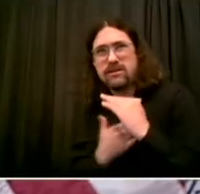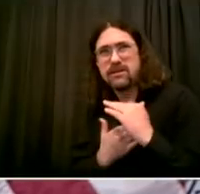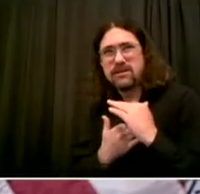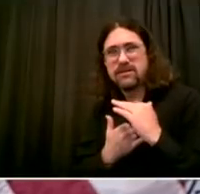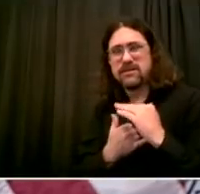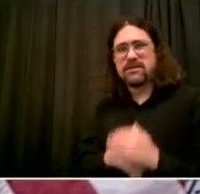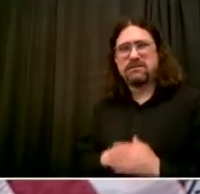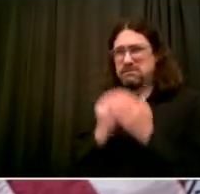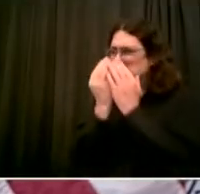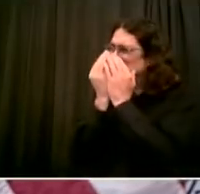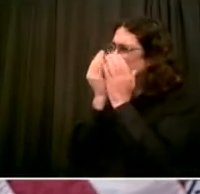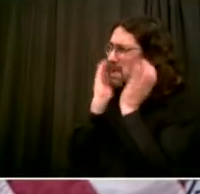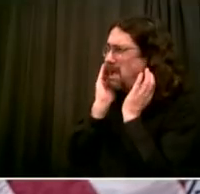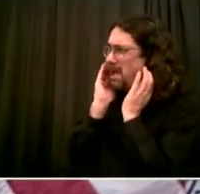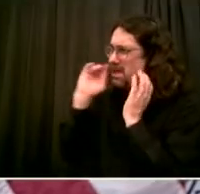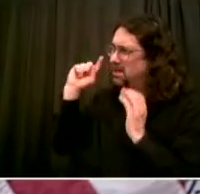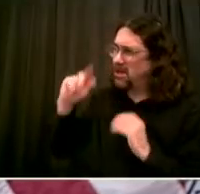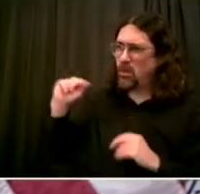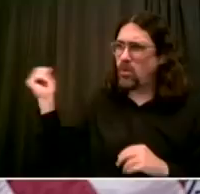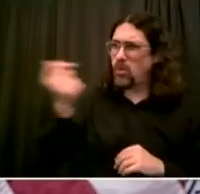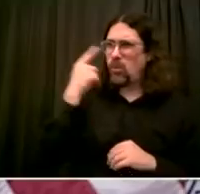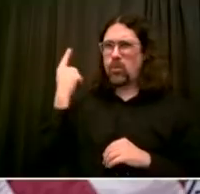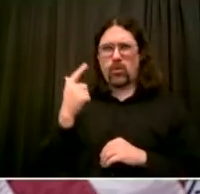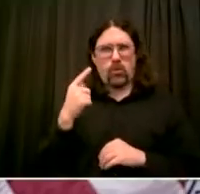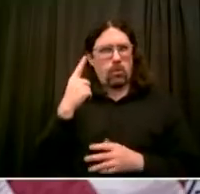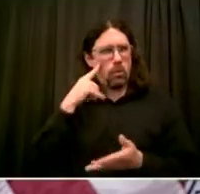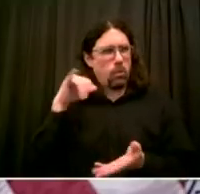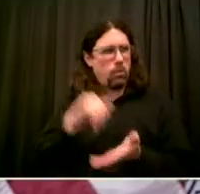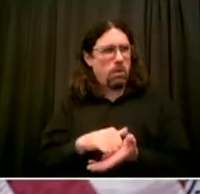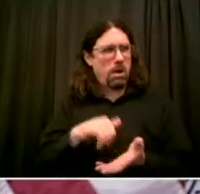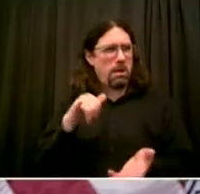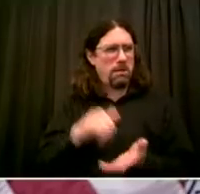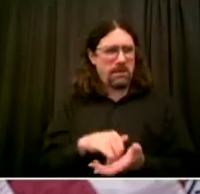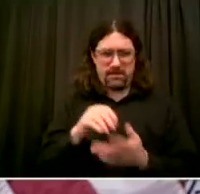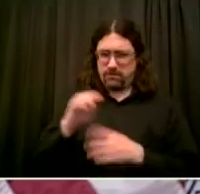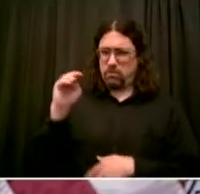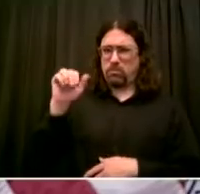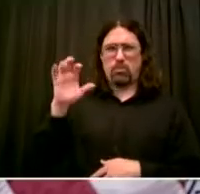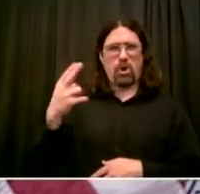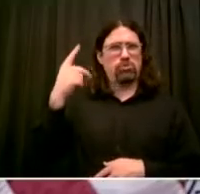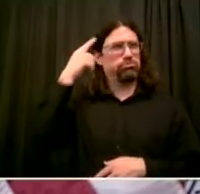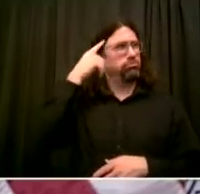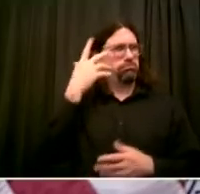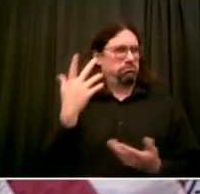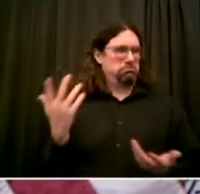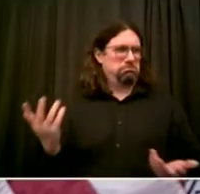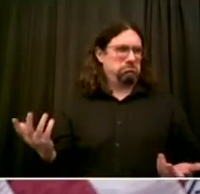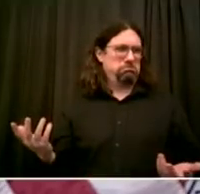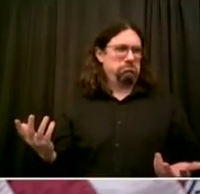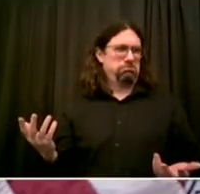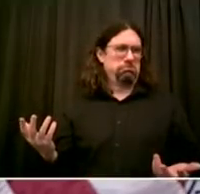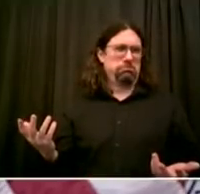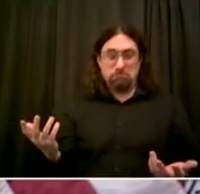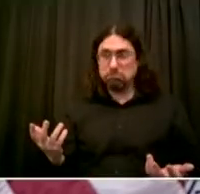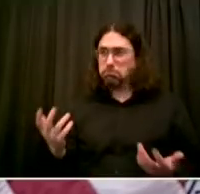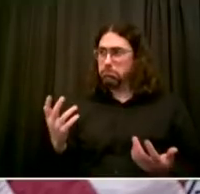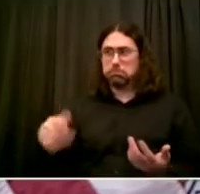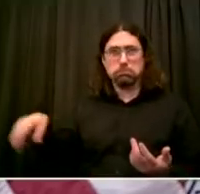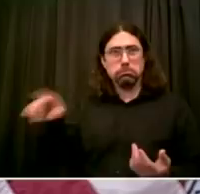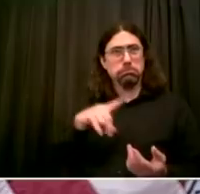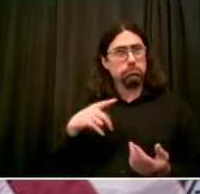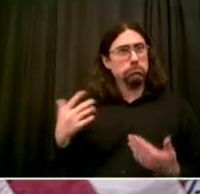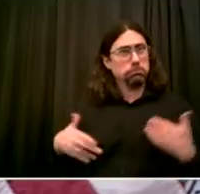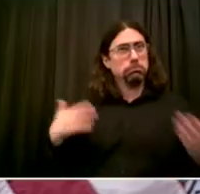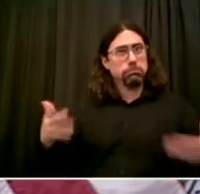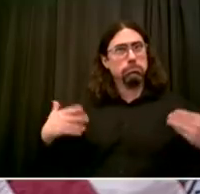they understand it's about their safety, their family's safety, everyone they care about, and their entire community. And people have really been paying attention and doing